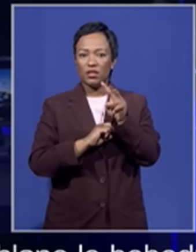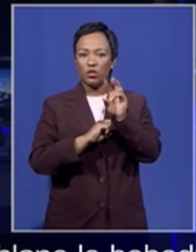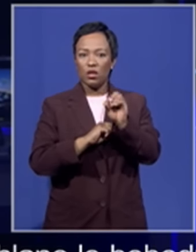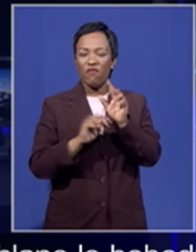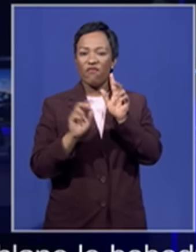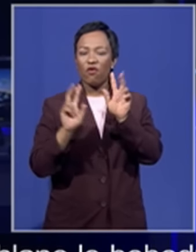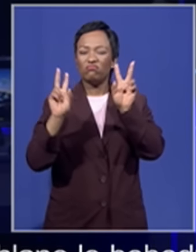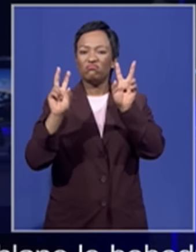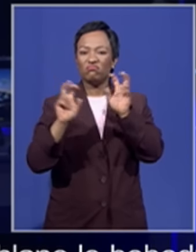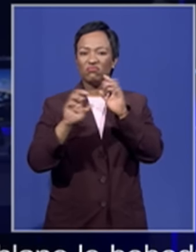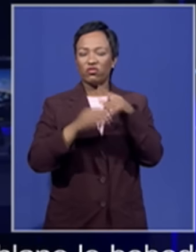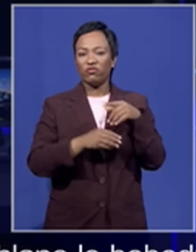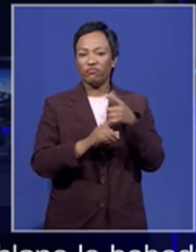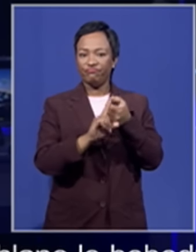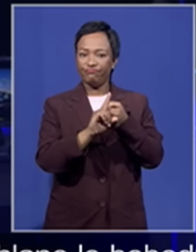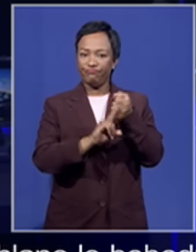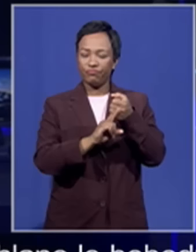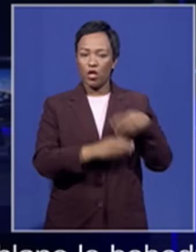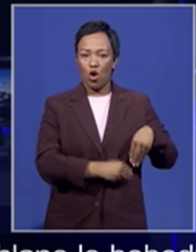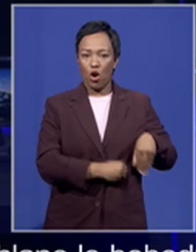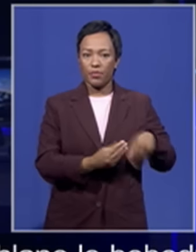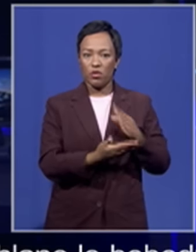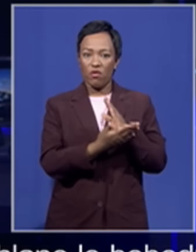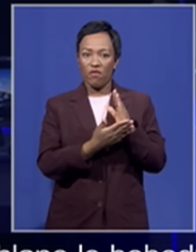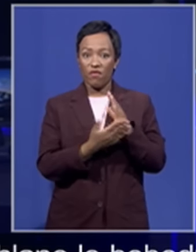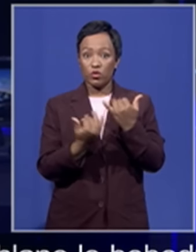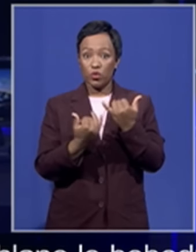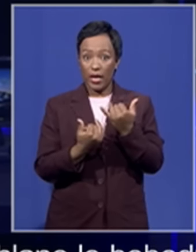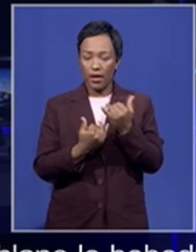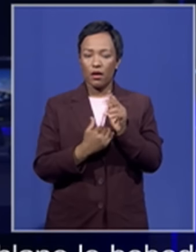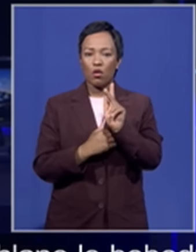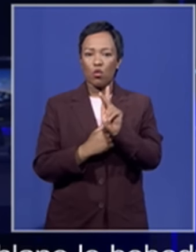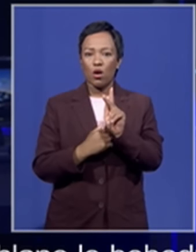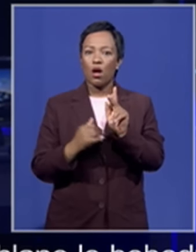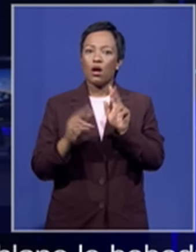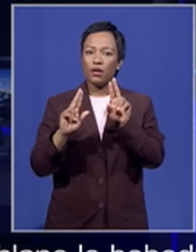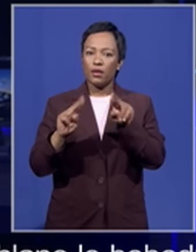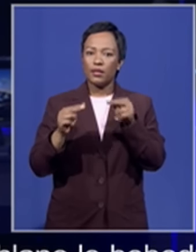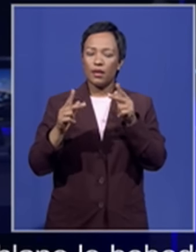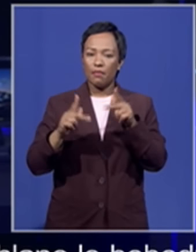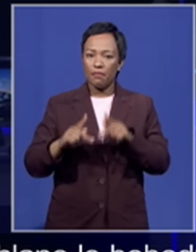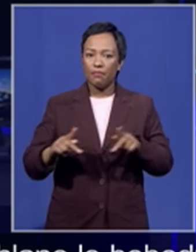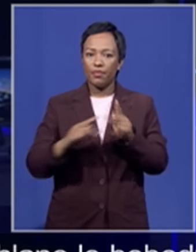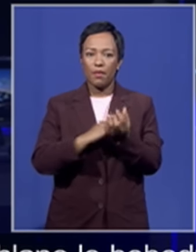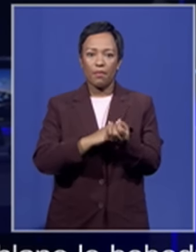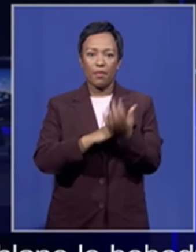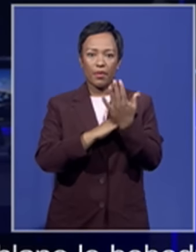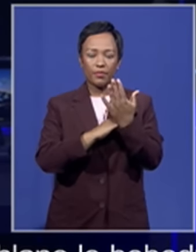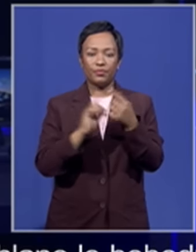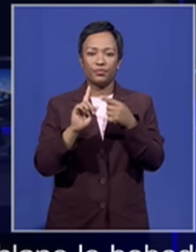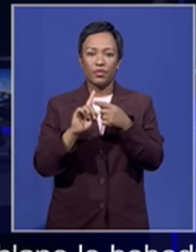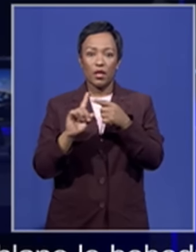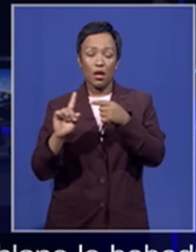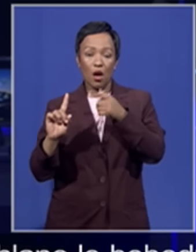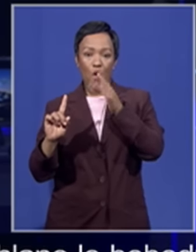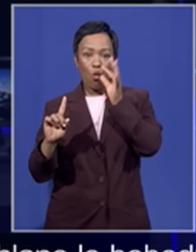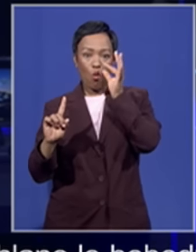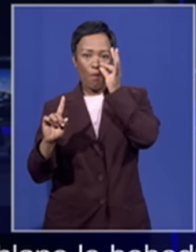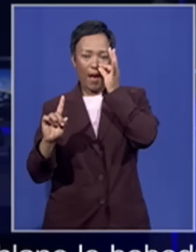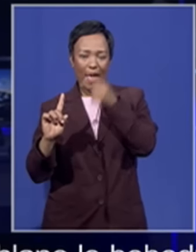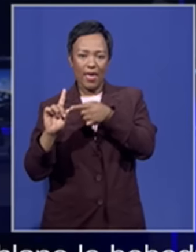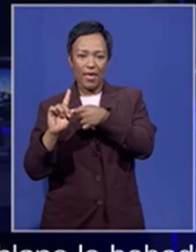e phethetswe ka jeno Kruger National Park Mpumalanga. Letona la toka ntshetsopele ya molao wa motheo Mamoloko Kubayi o re ho hlolwa